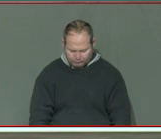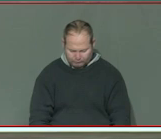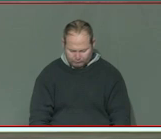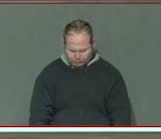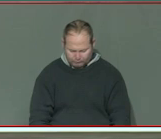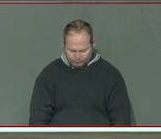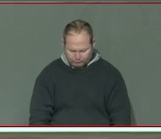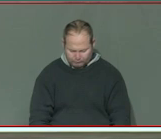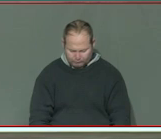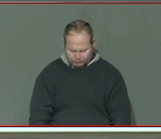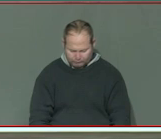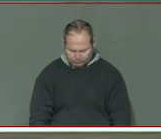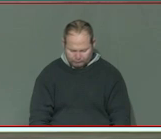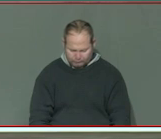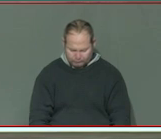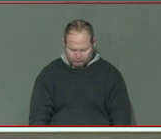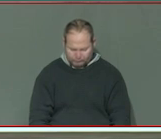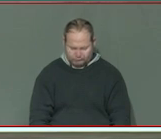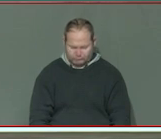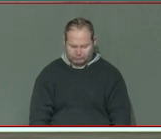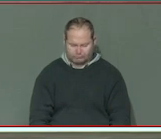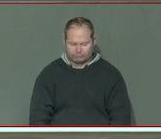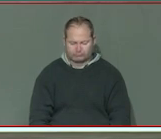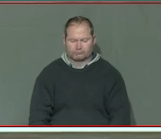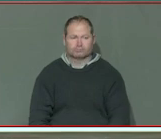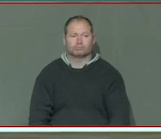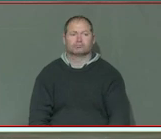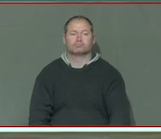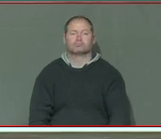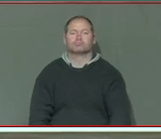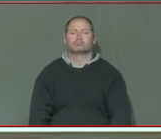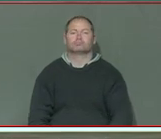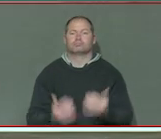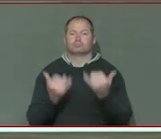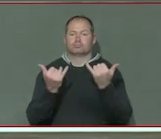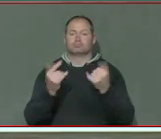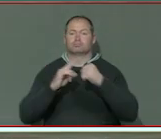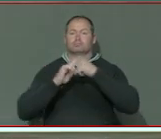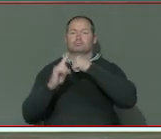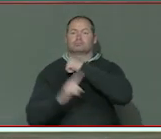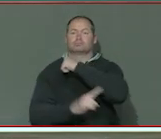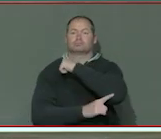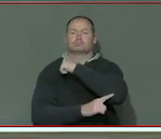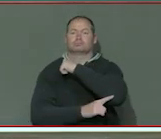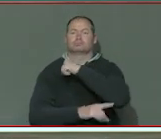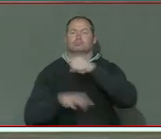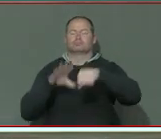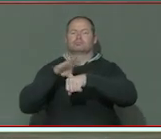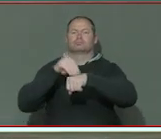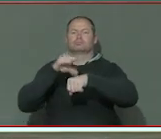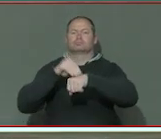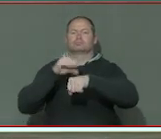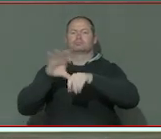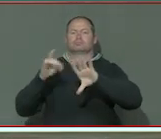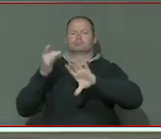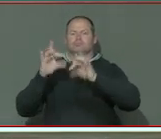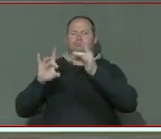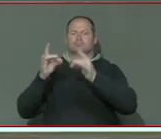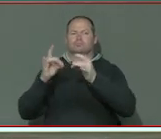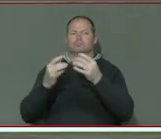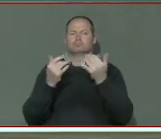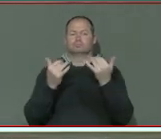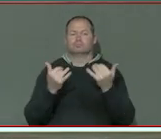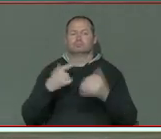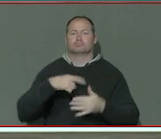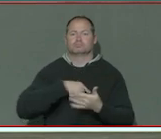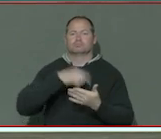Nothing. Last one, the age analysis. It seems like we won't have time to draw